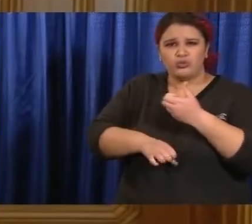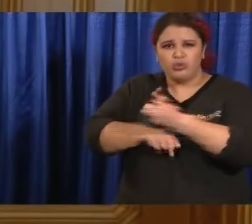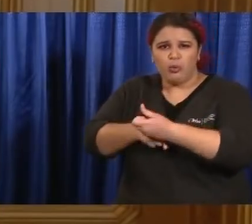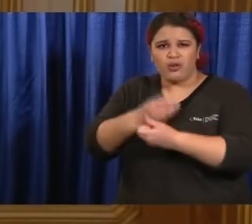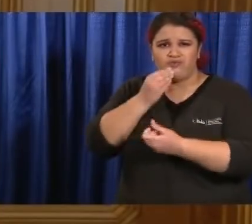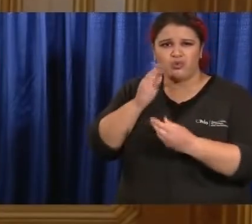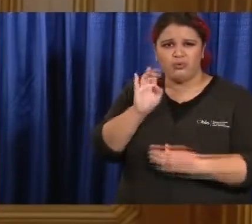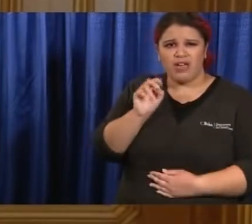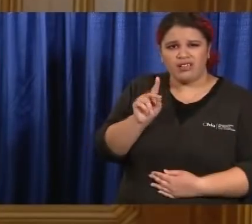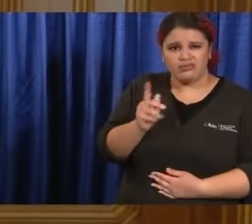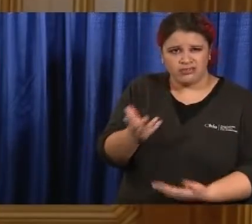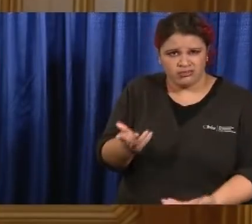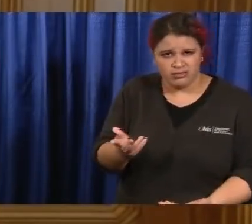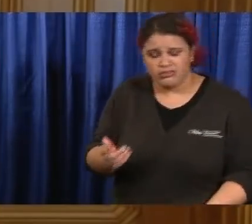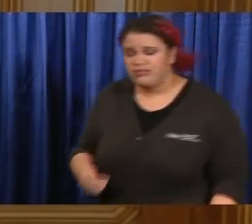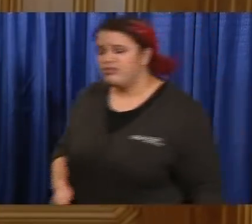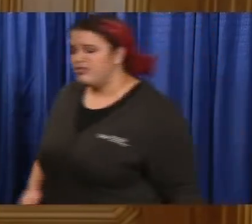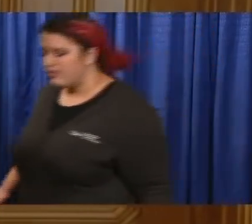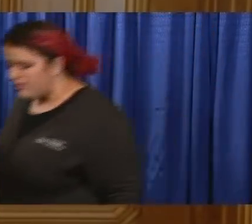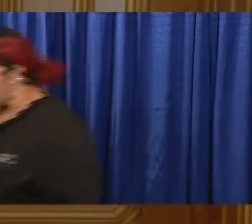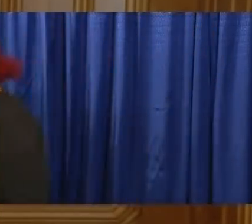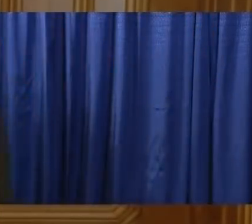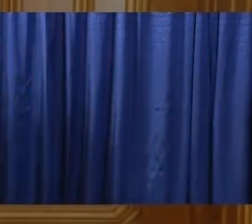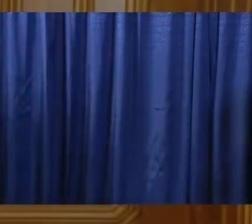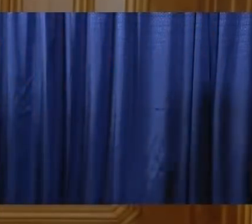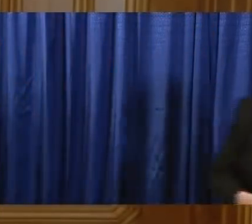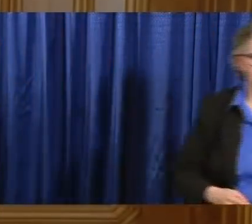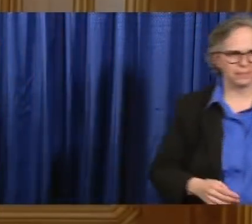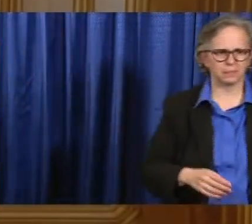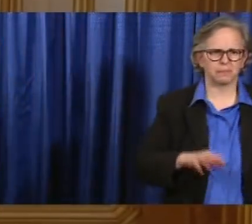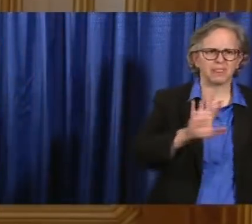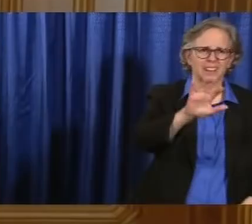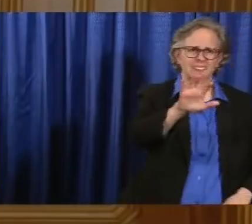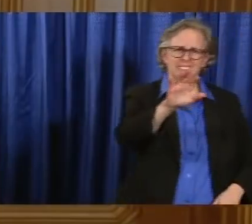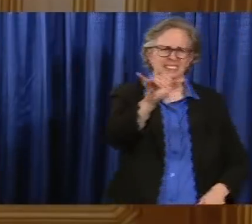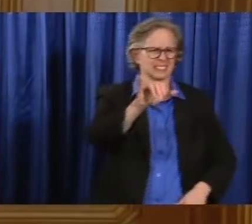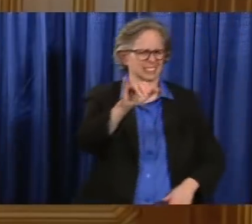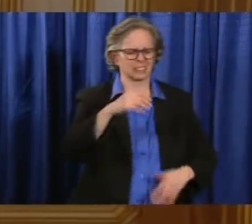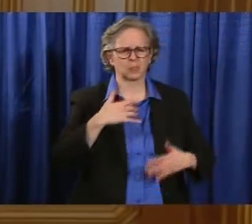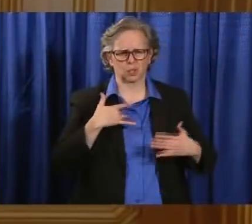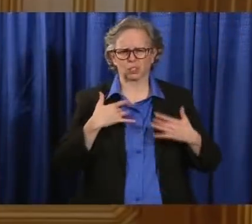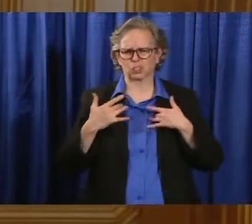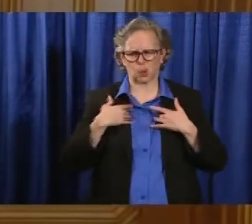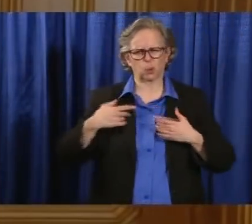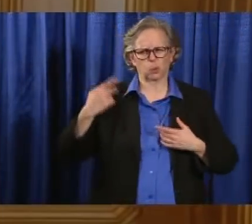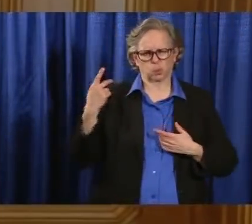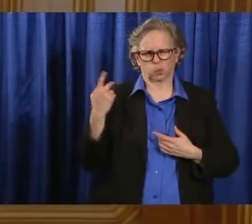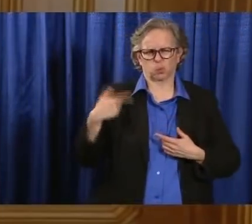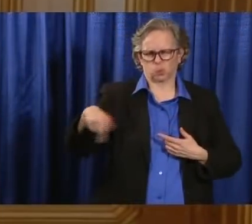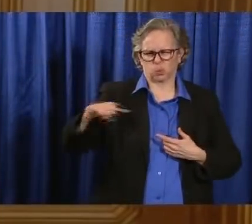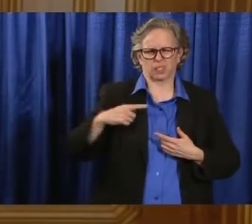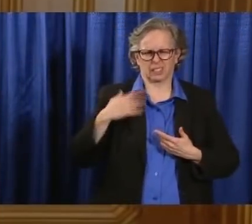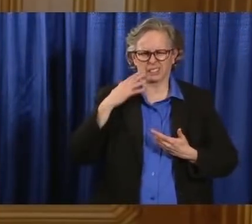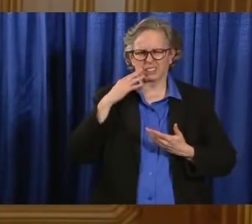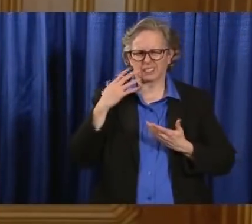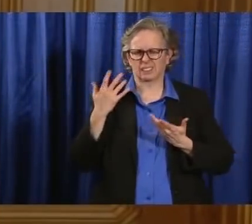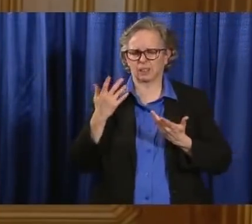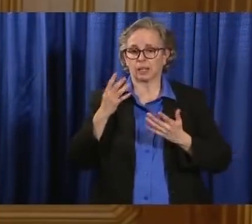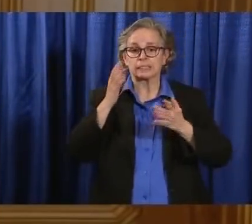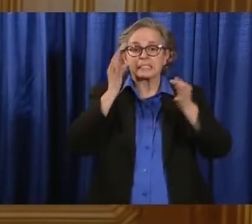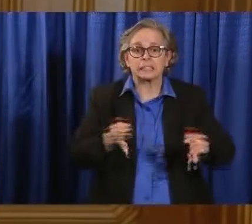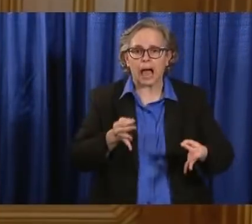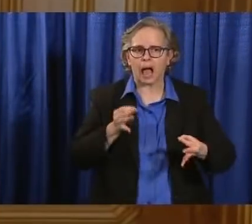We're looking at it, and we'll have something shortly about that. But it's something